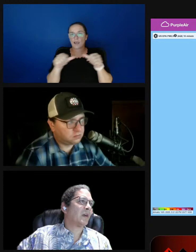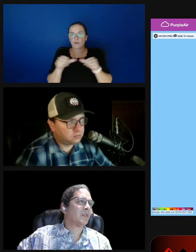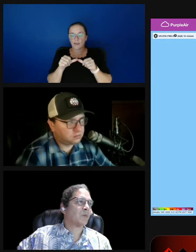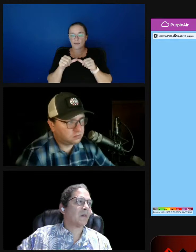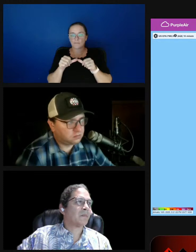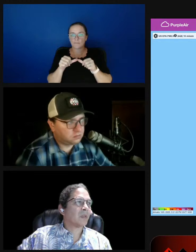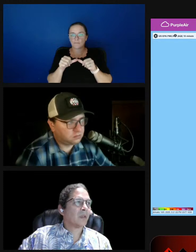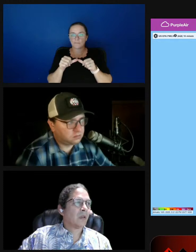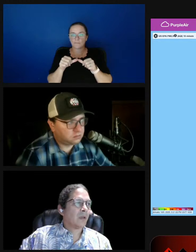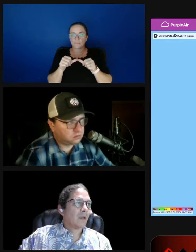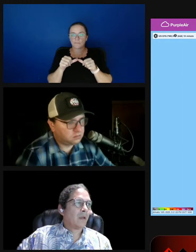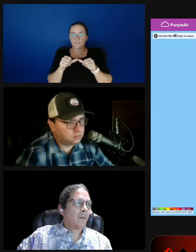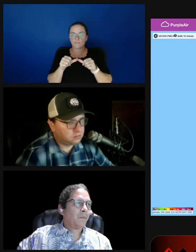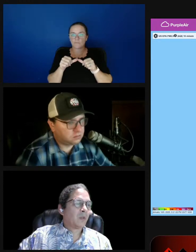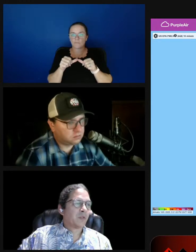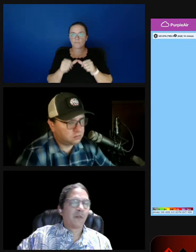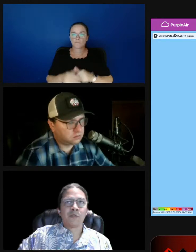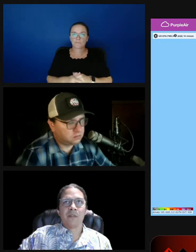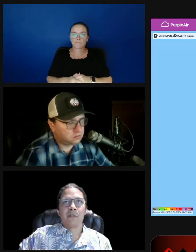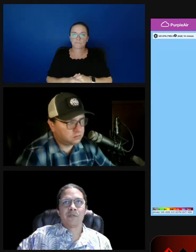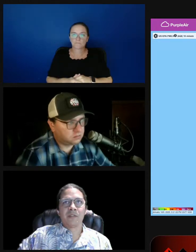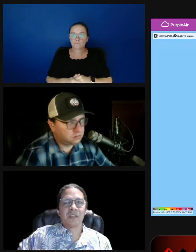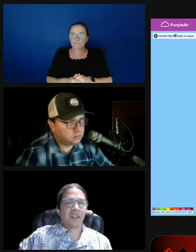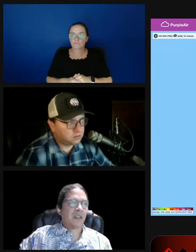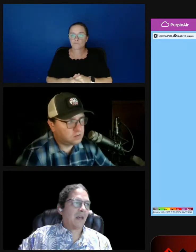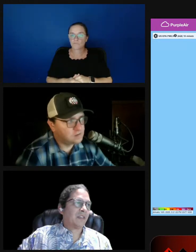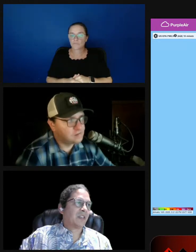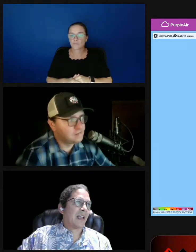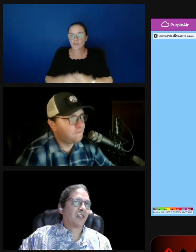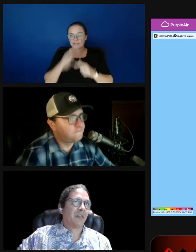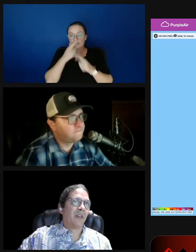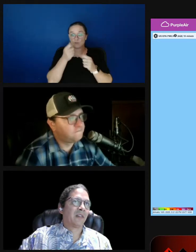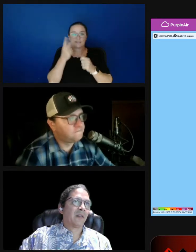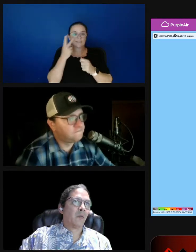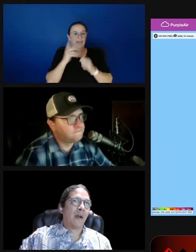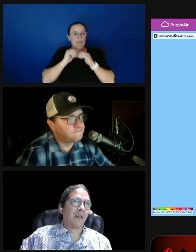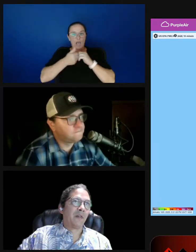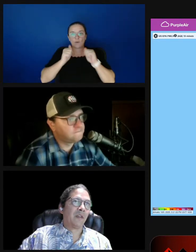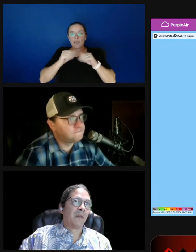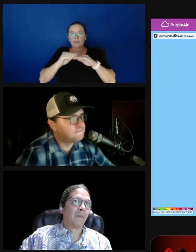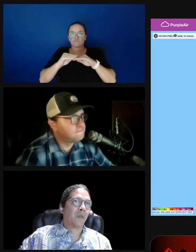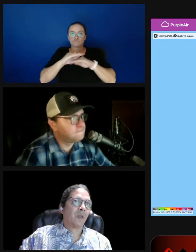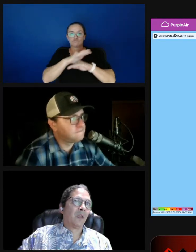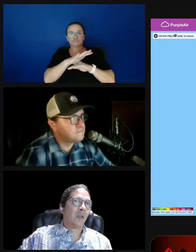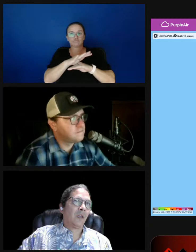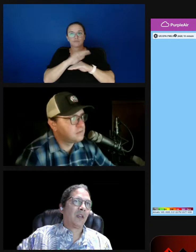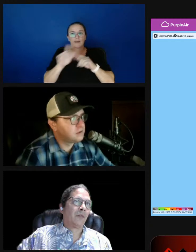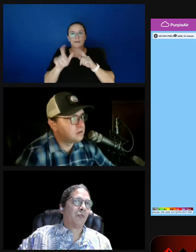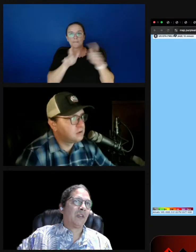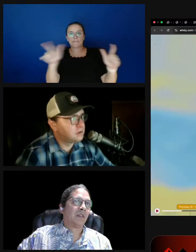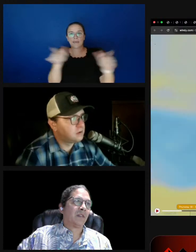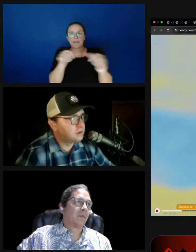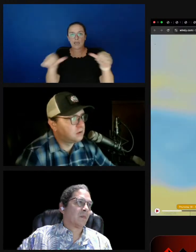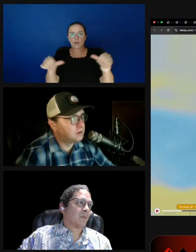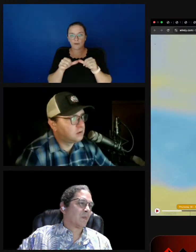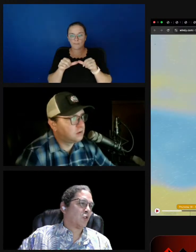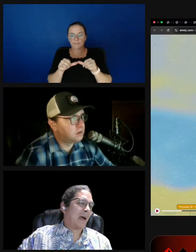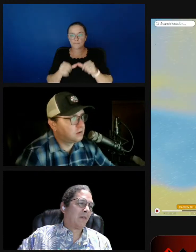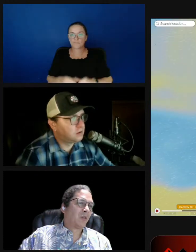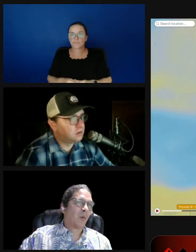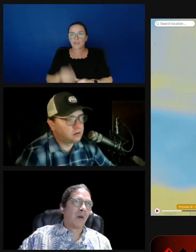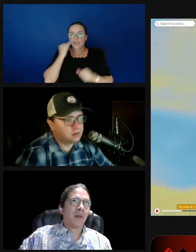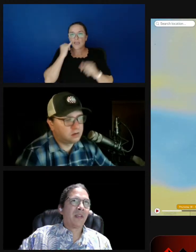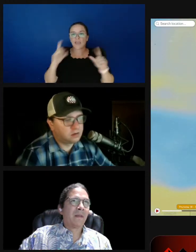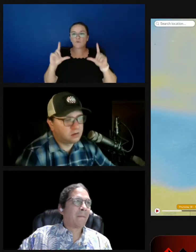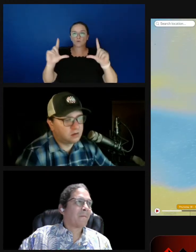North Hawaii as well. So very interesting to see how this can actually affect a wider area. And if we zoom